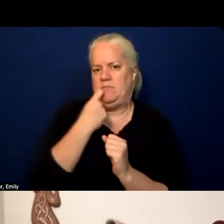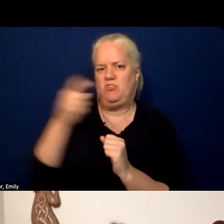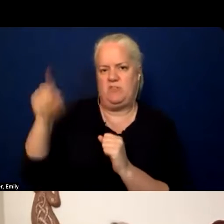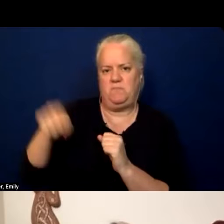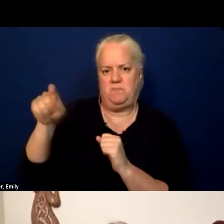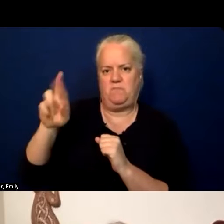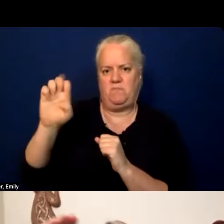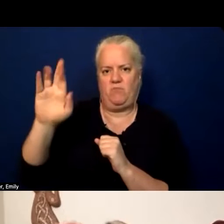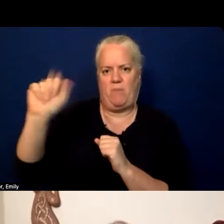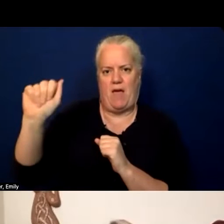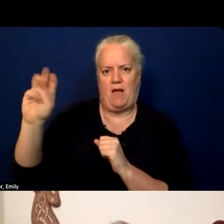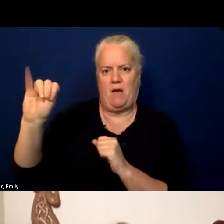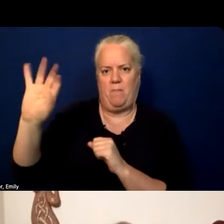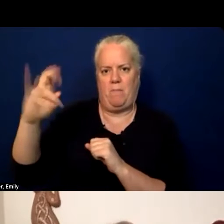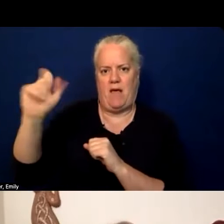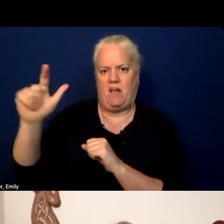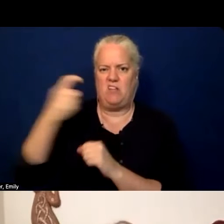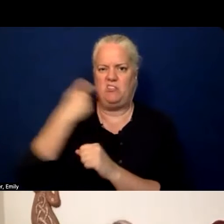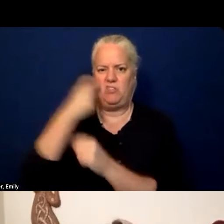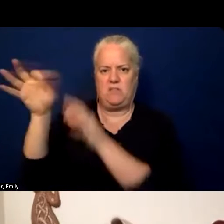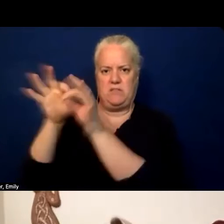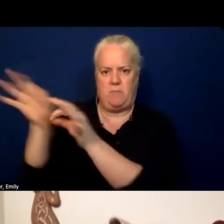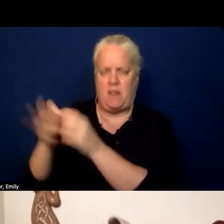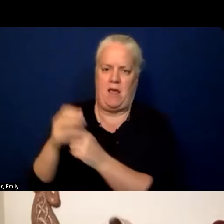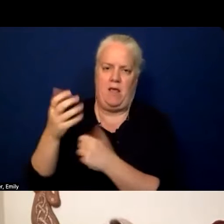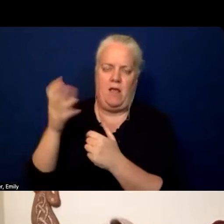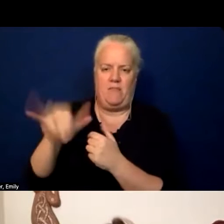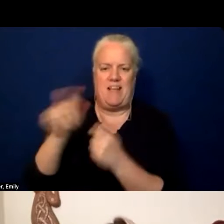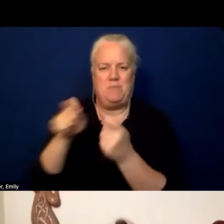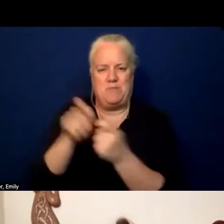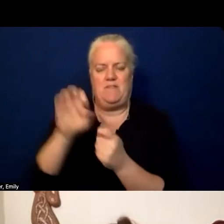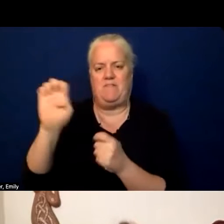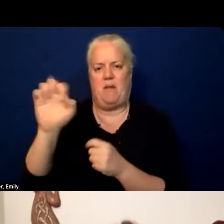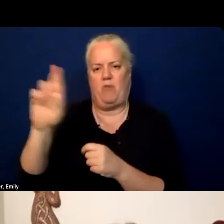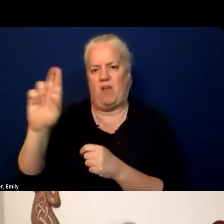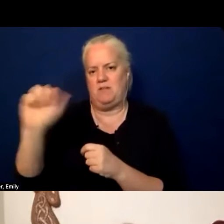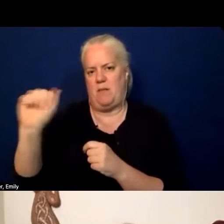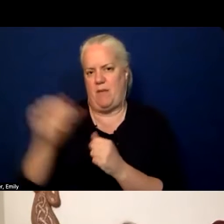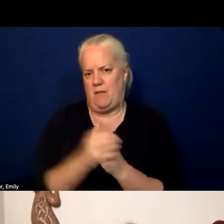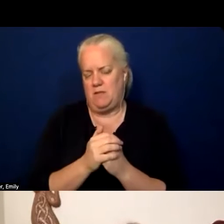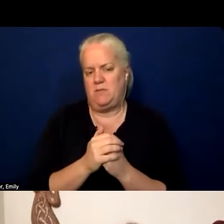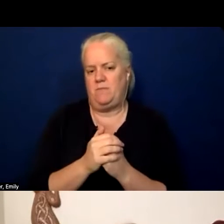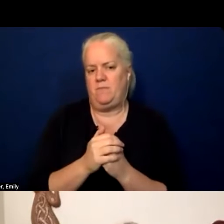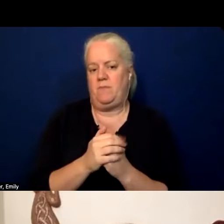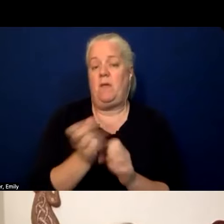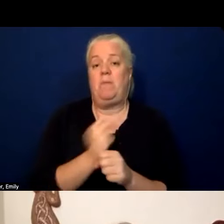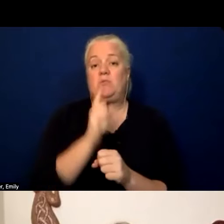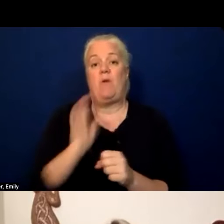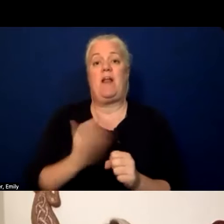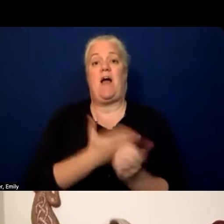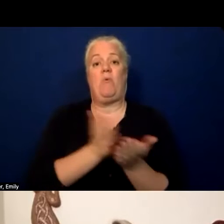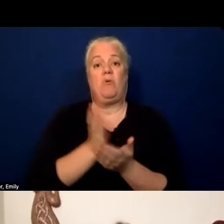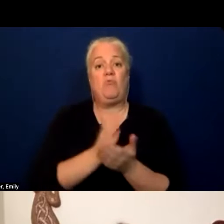is it fulfills certain criteria that ensures that our rights to clean water and air and a